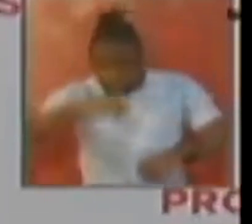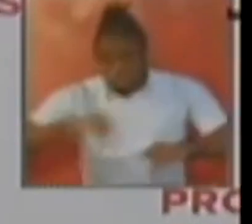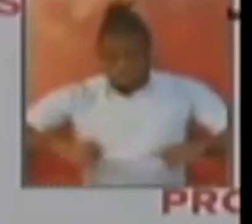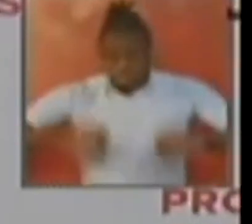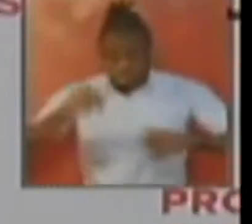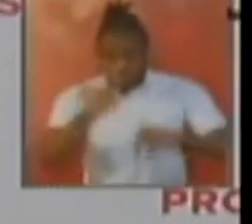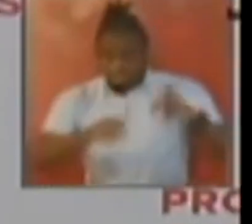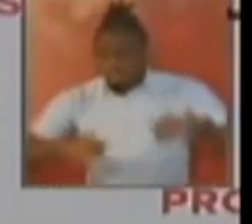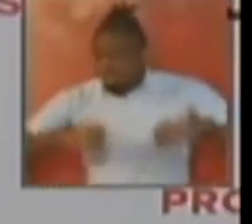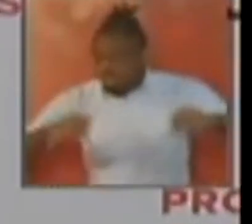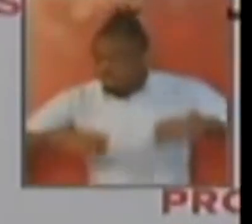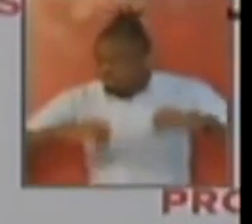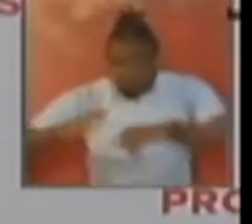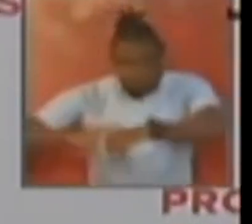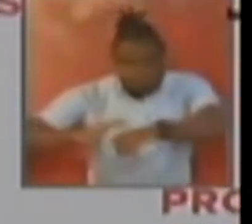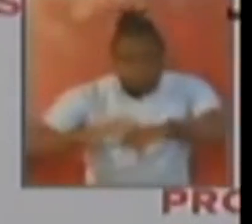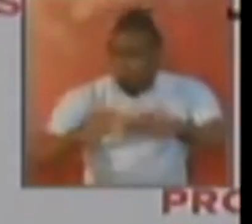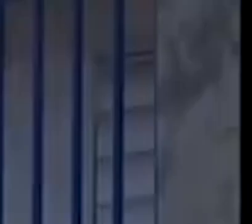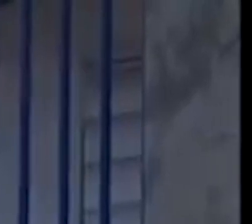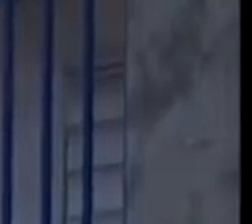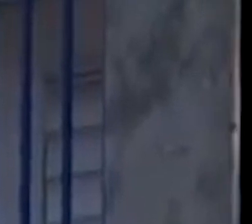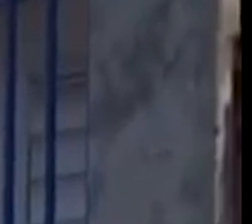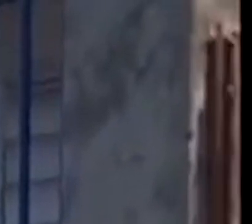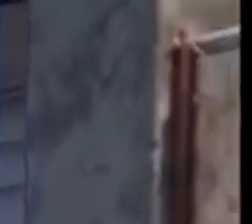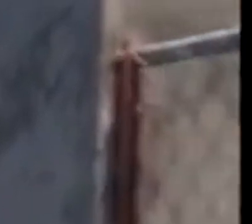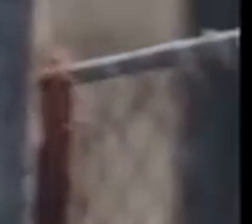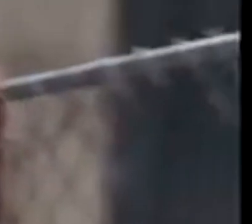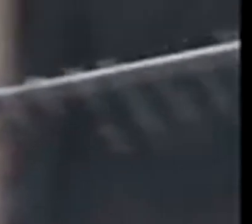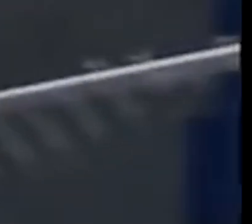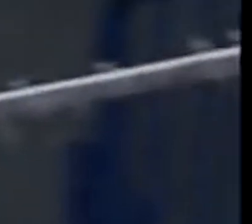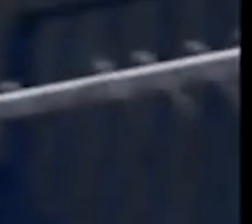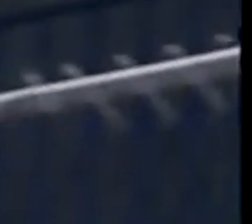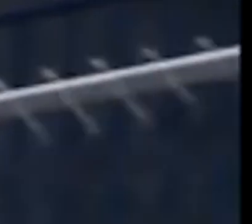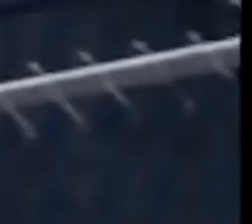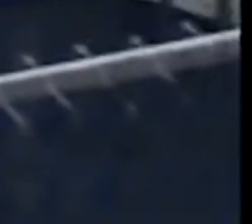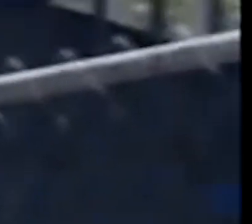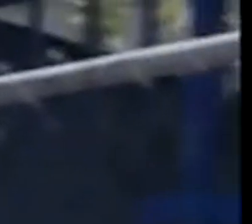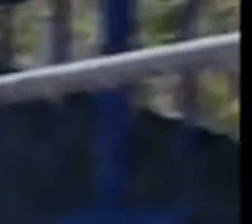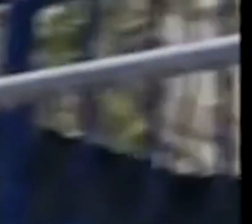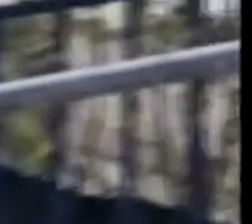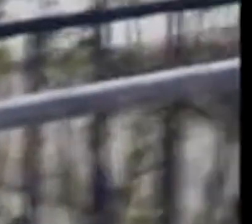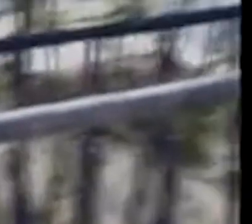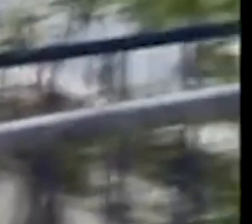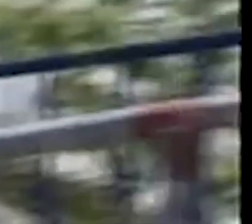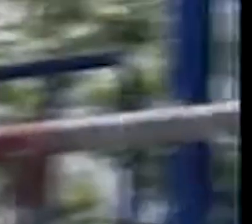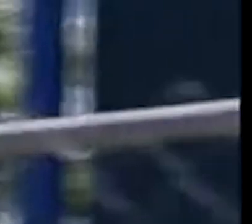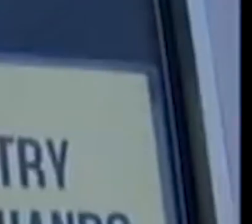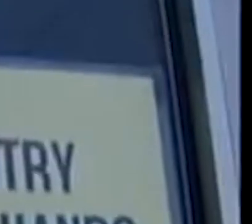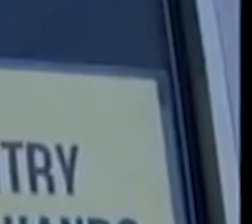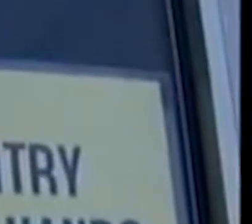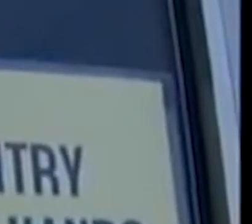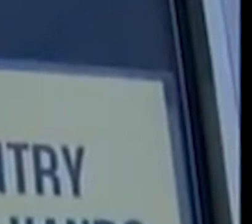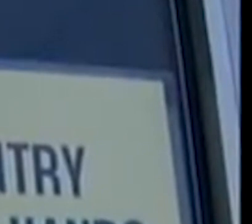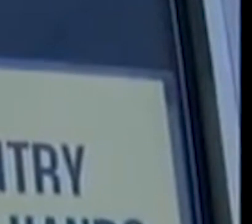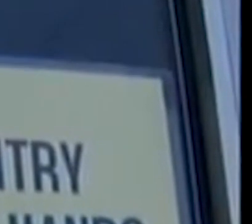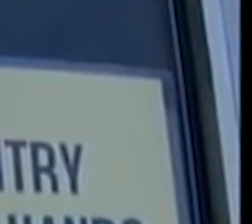COVID-19 strikes all persons. Dr. Richards, in reiterating that it was still necessary to remain vigilant to